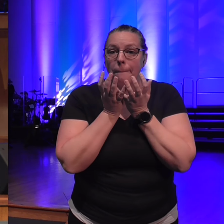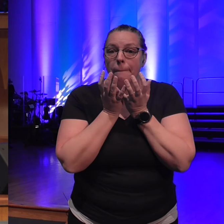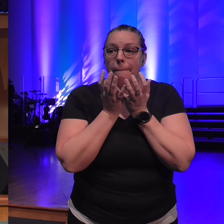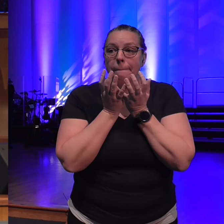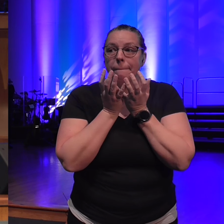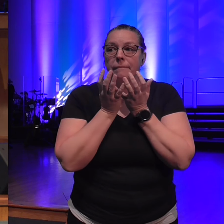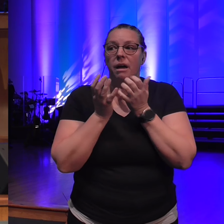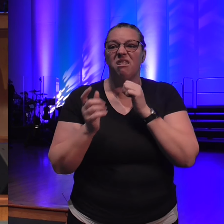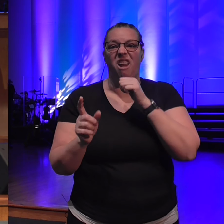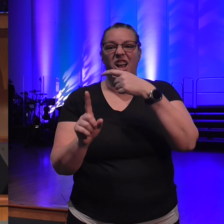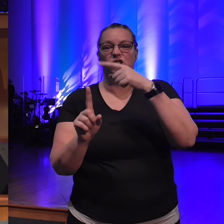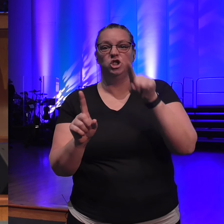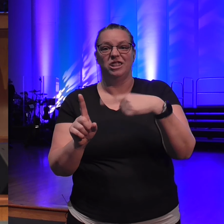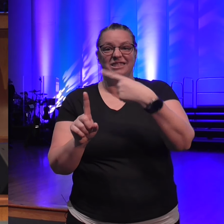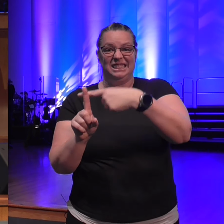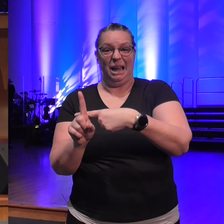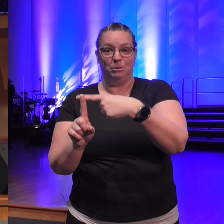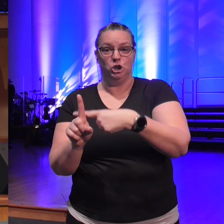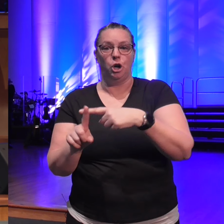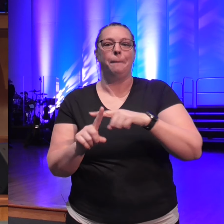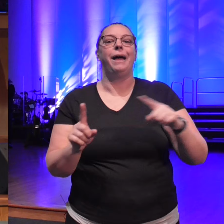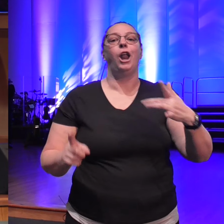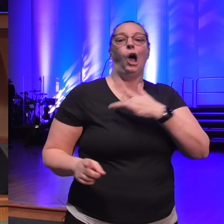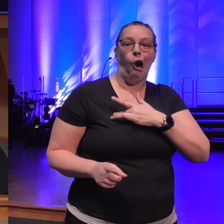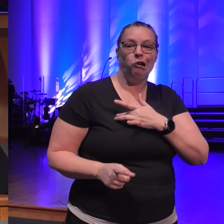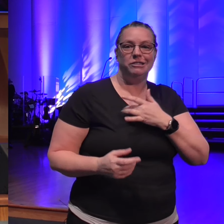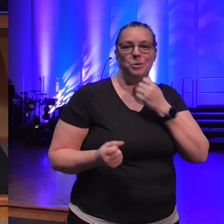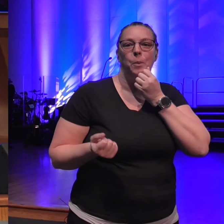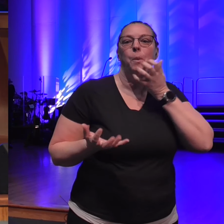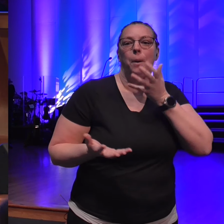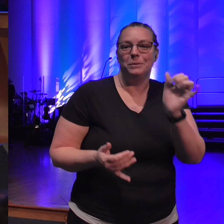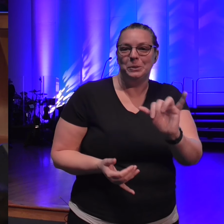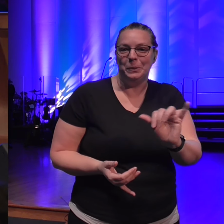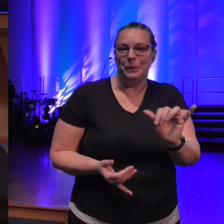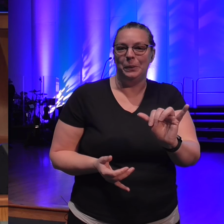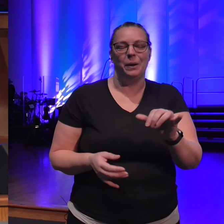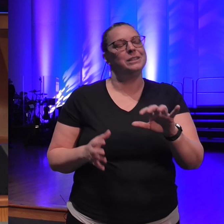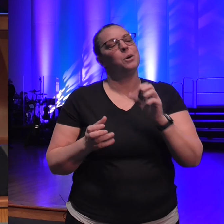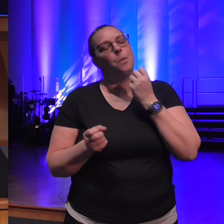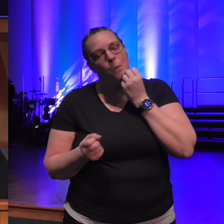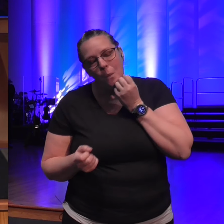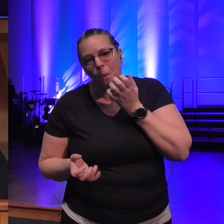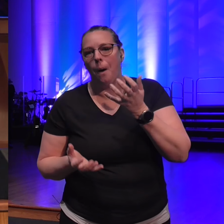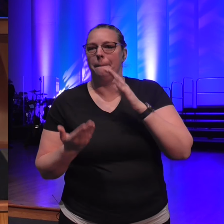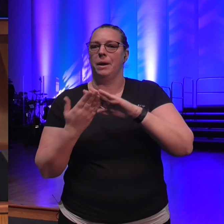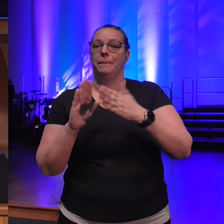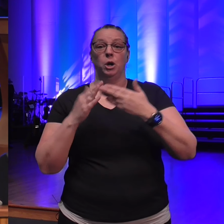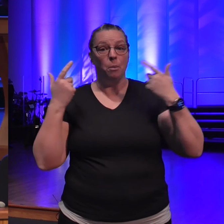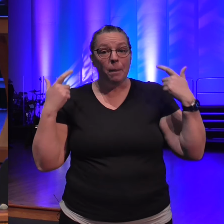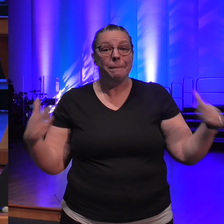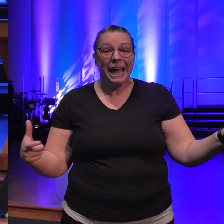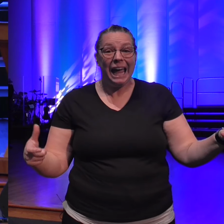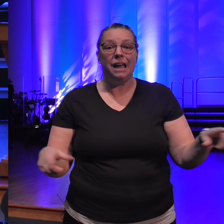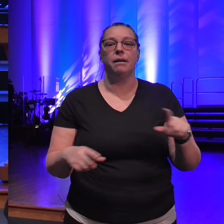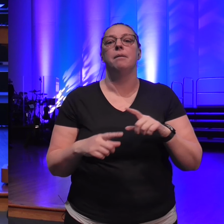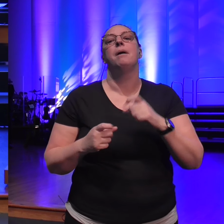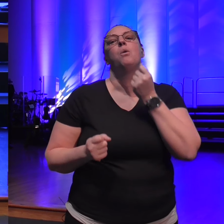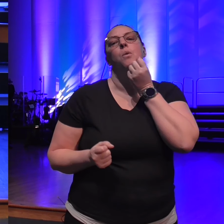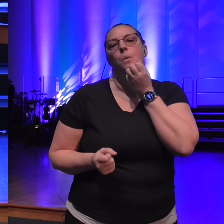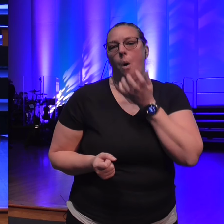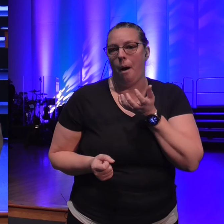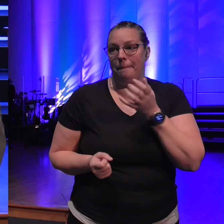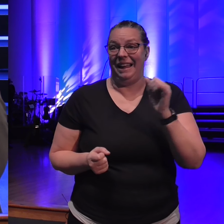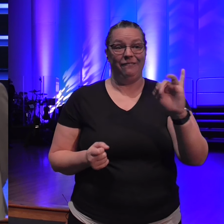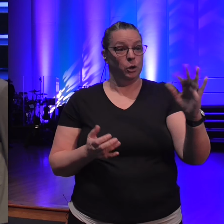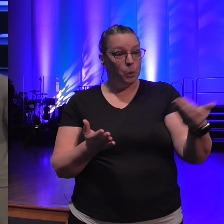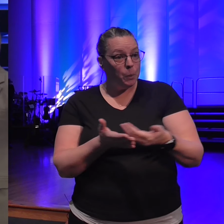only temperature-wise, but warm heart-wise here. This is a warm community. Even though we're a big community, we are a warm community. So if you're